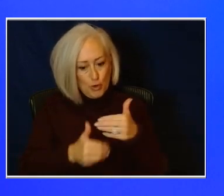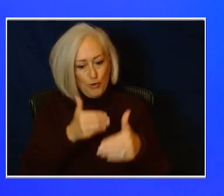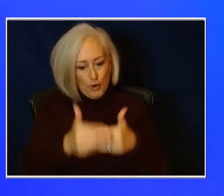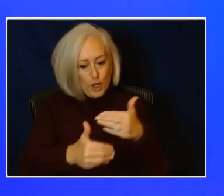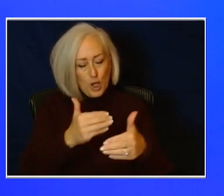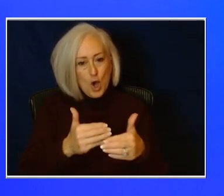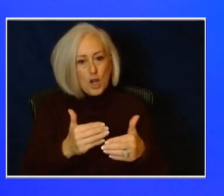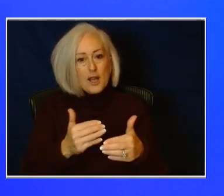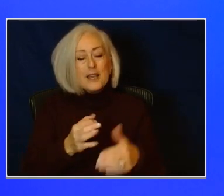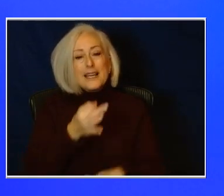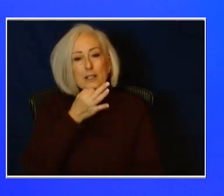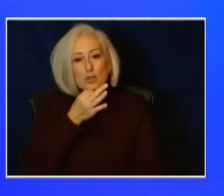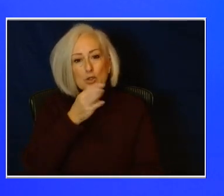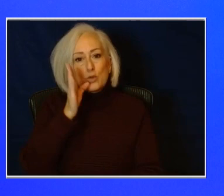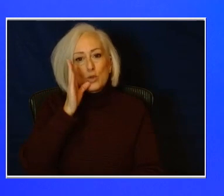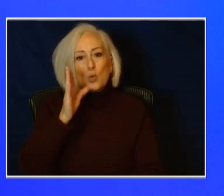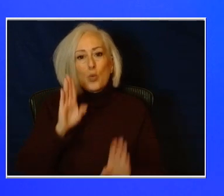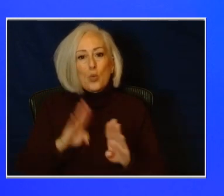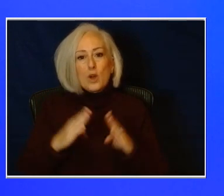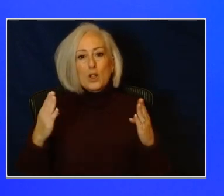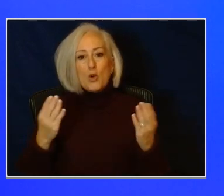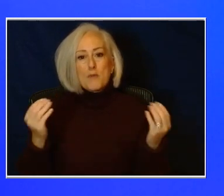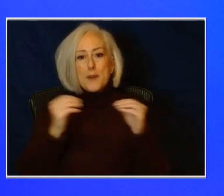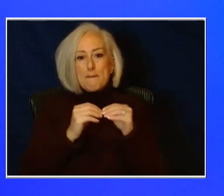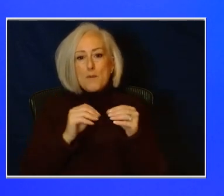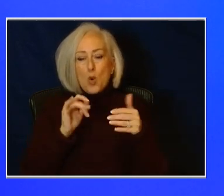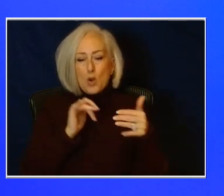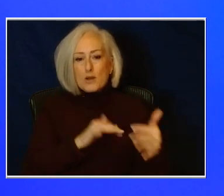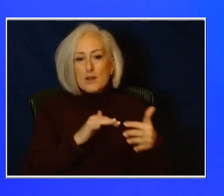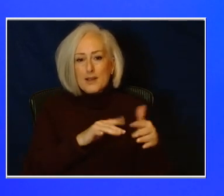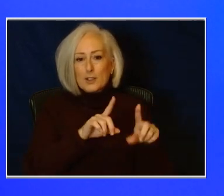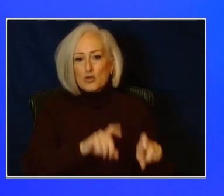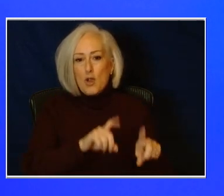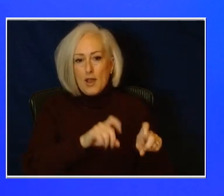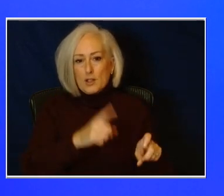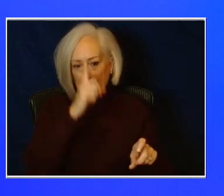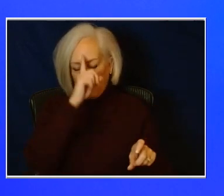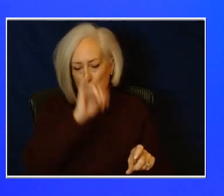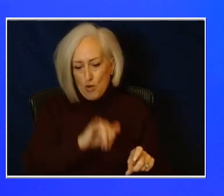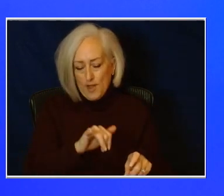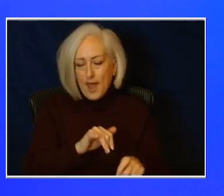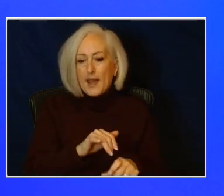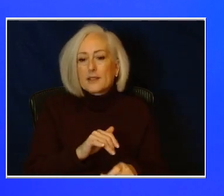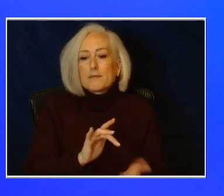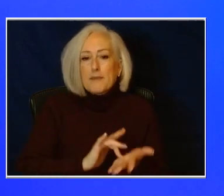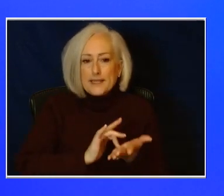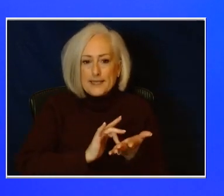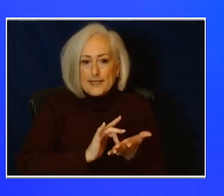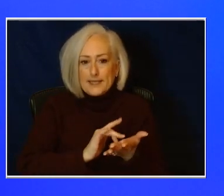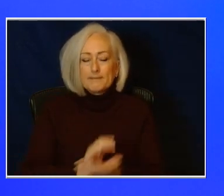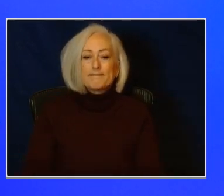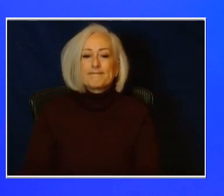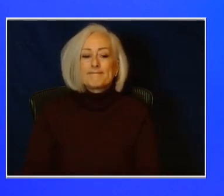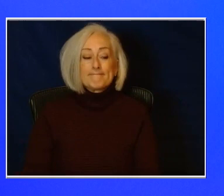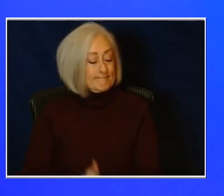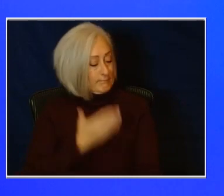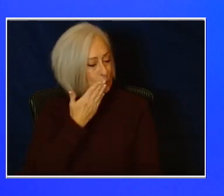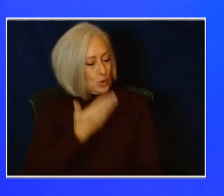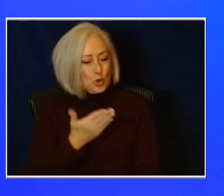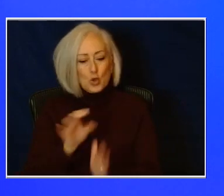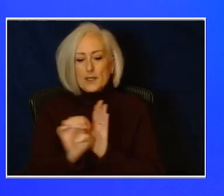opening additional clinical trials for that agent. But it's a great example of